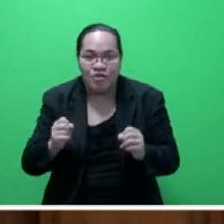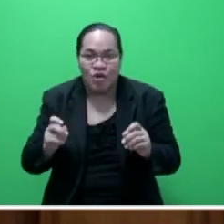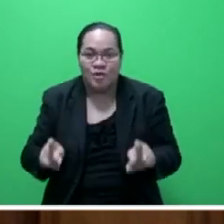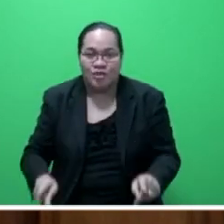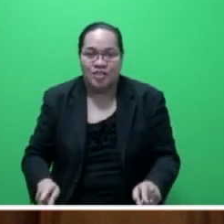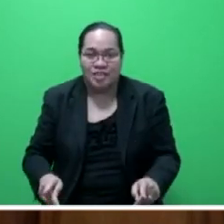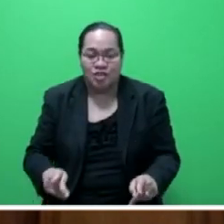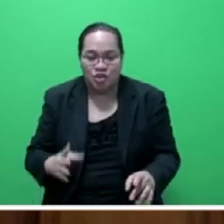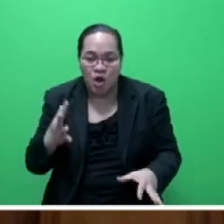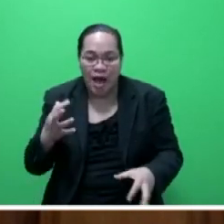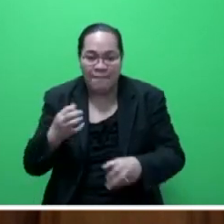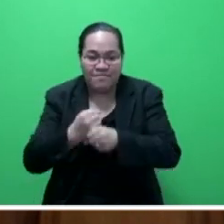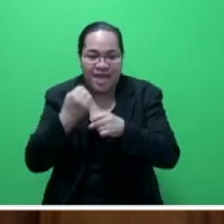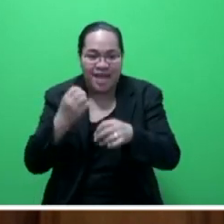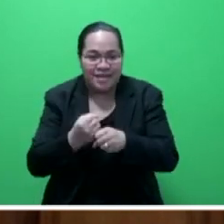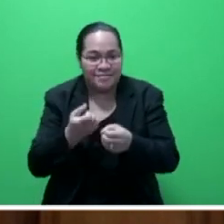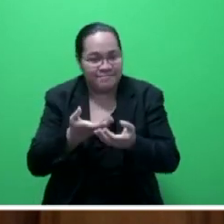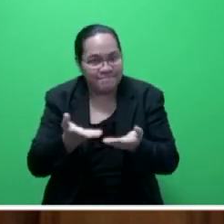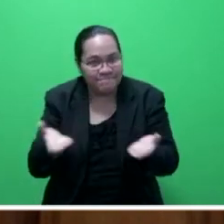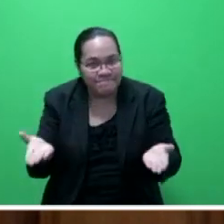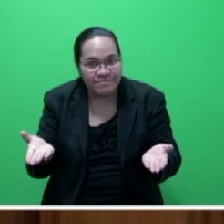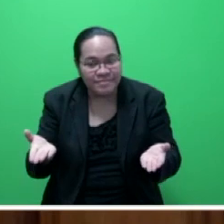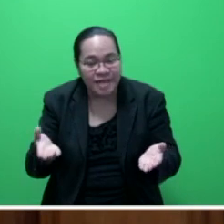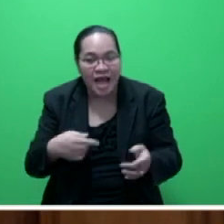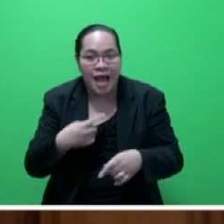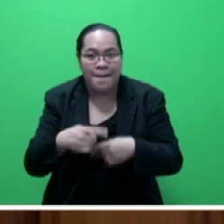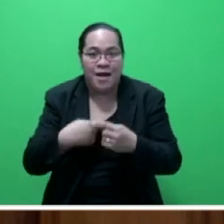to update the August House on the